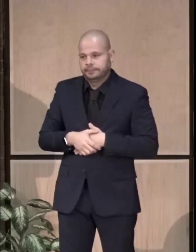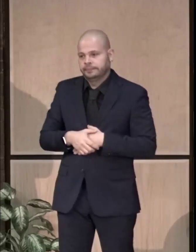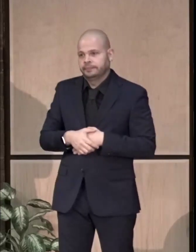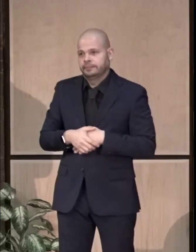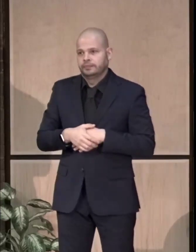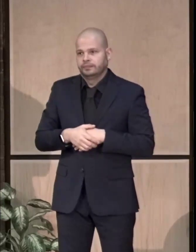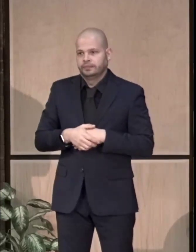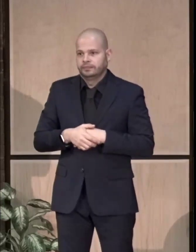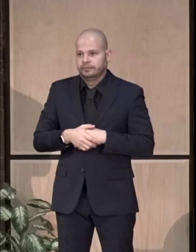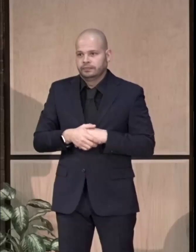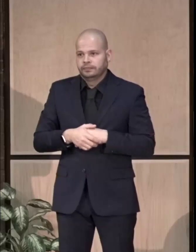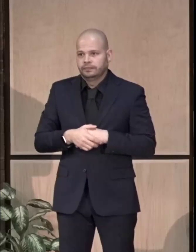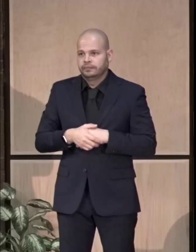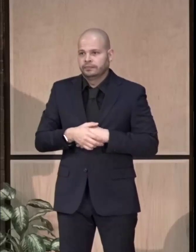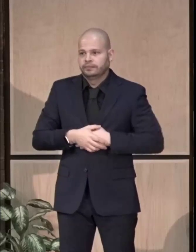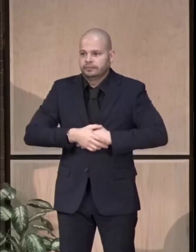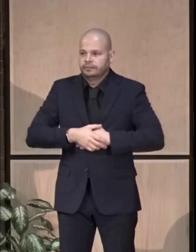Now,